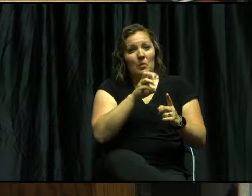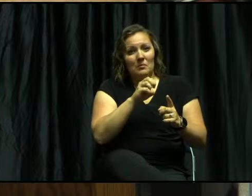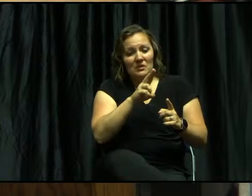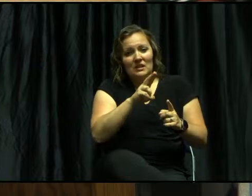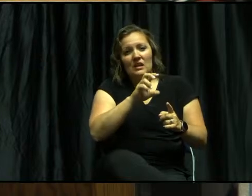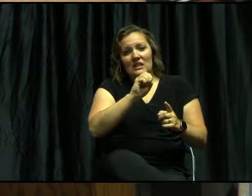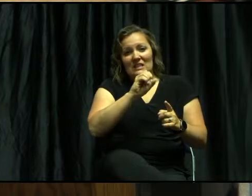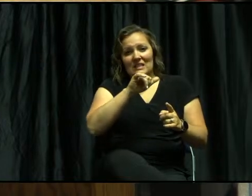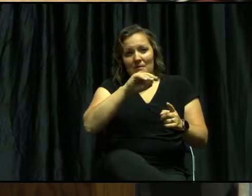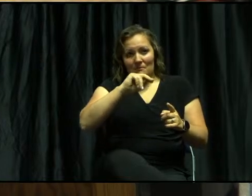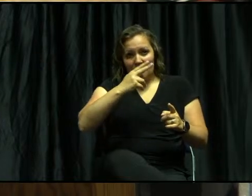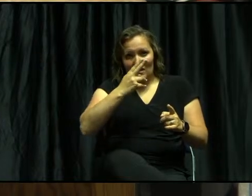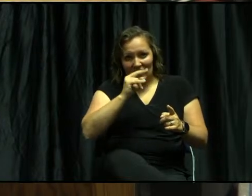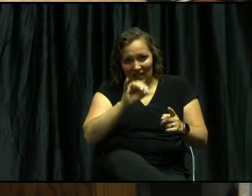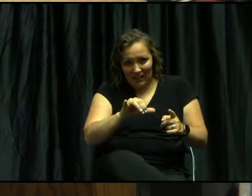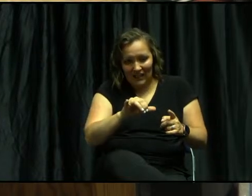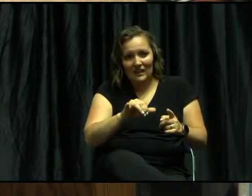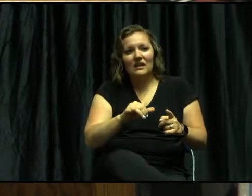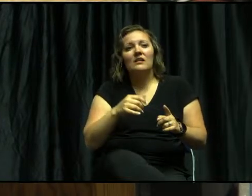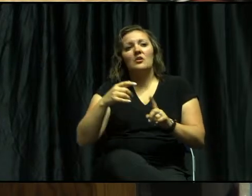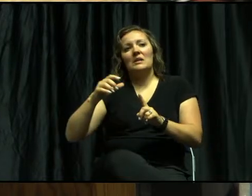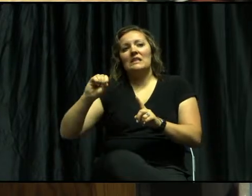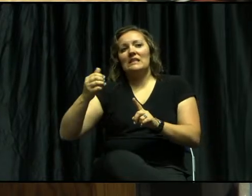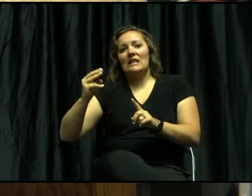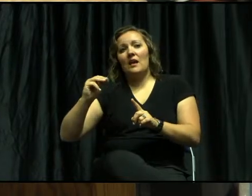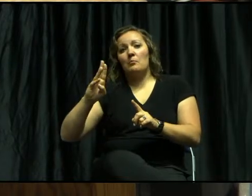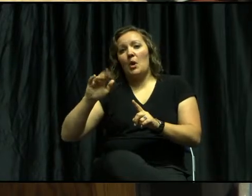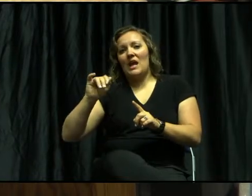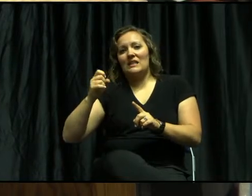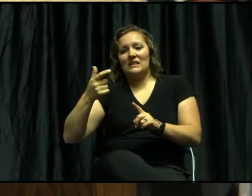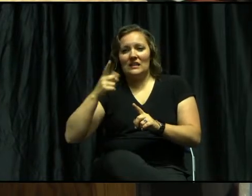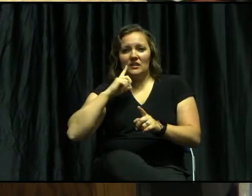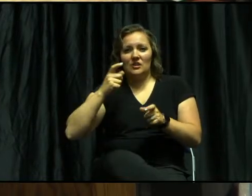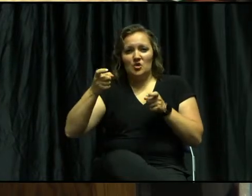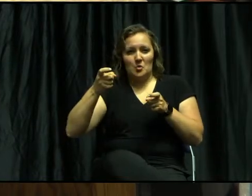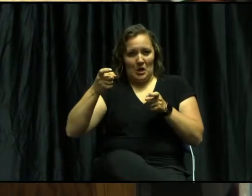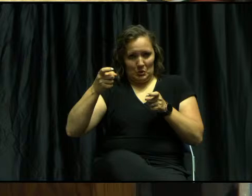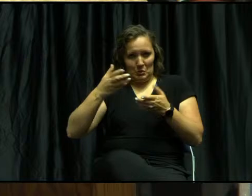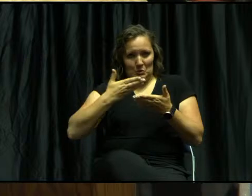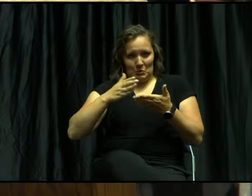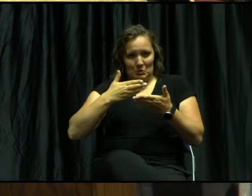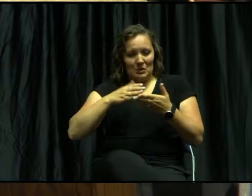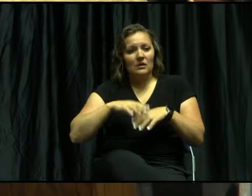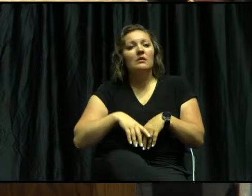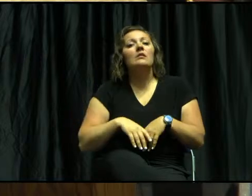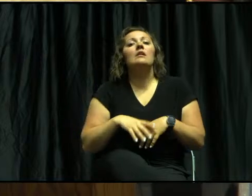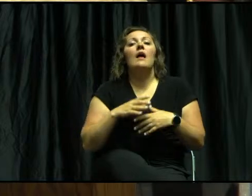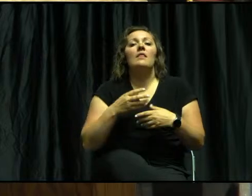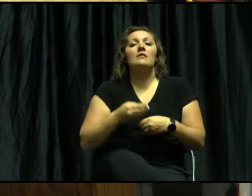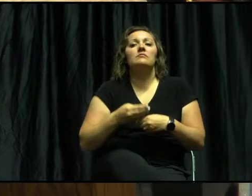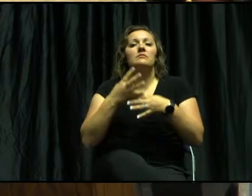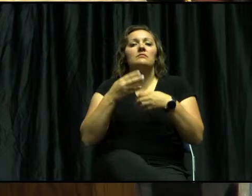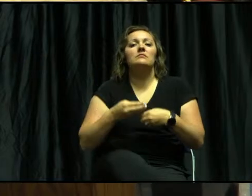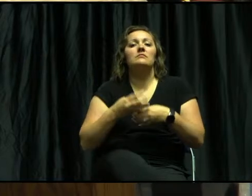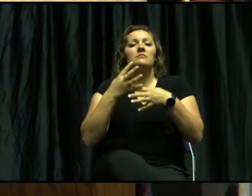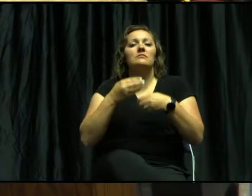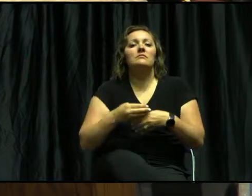Symphonic Band under the direction of Sam Bryson. And then we will have our graduate acknowledgement video.